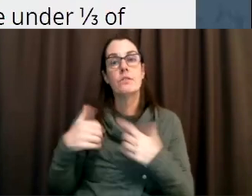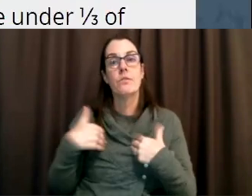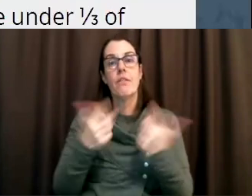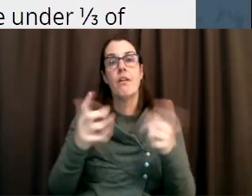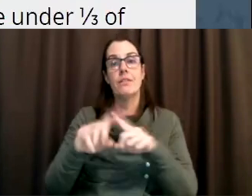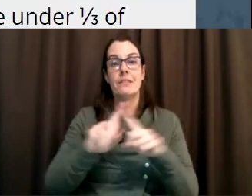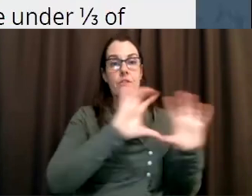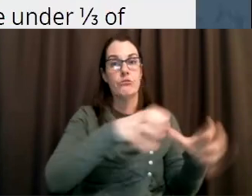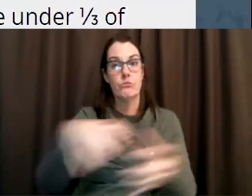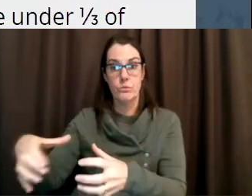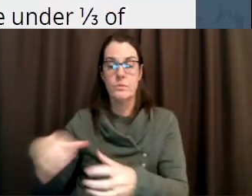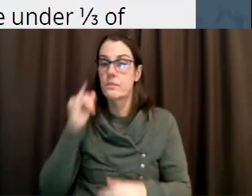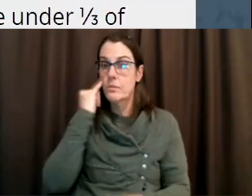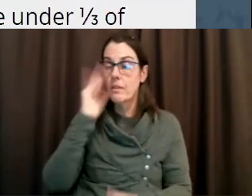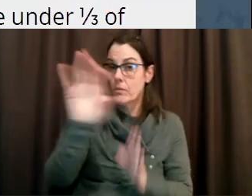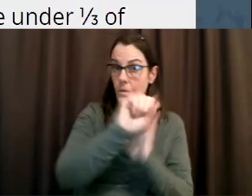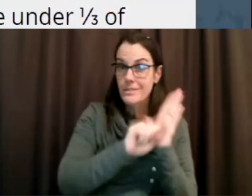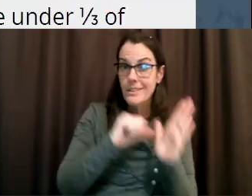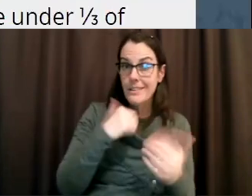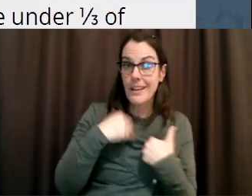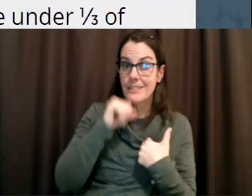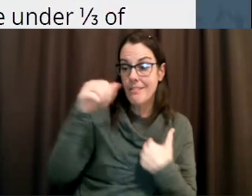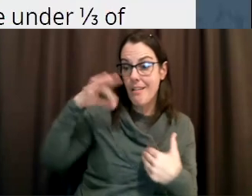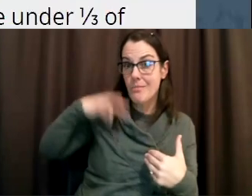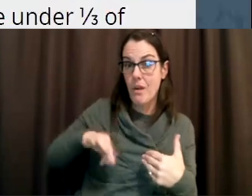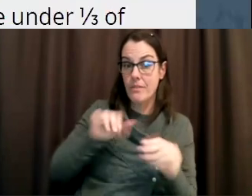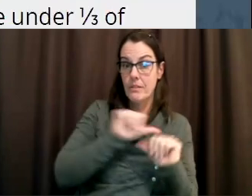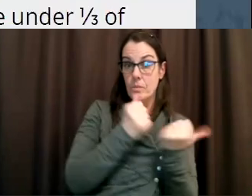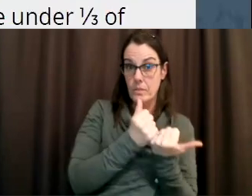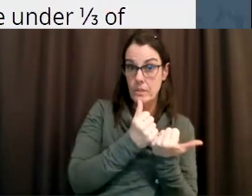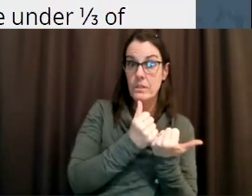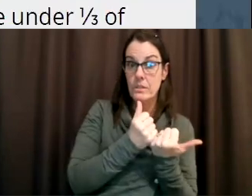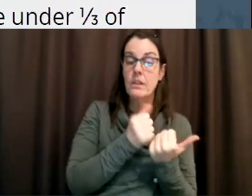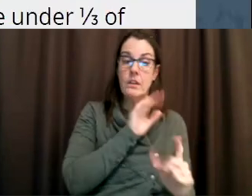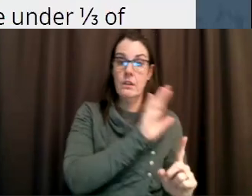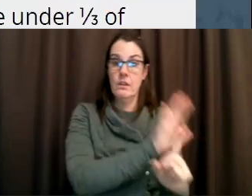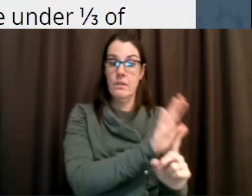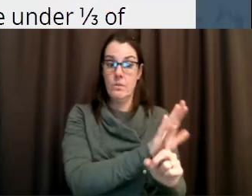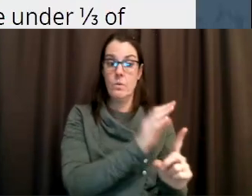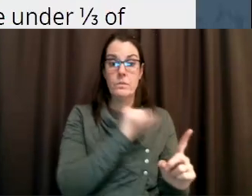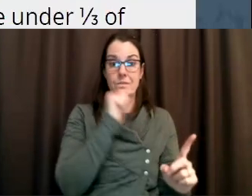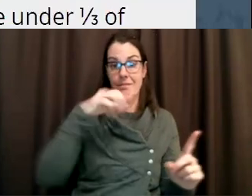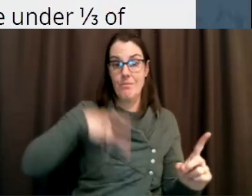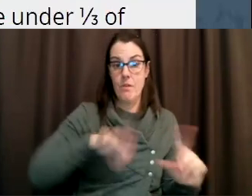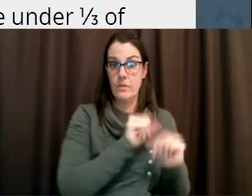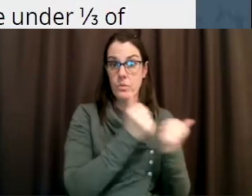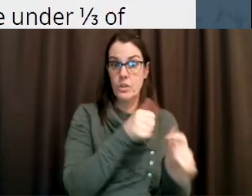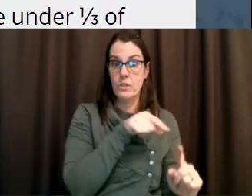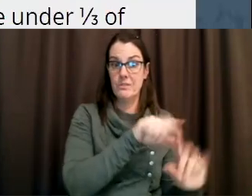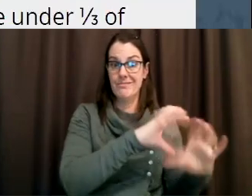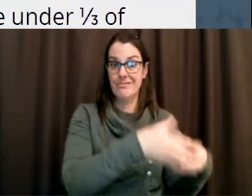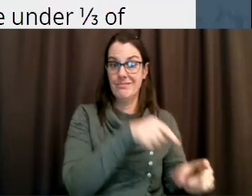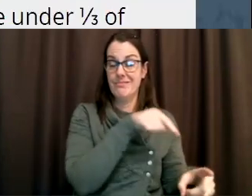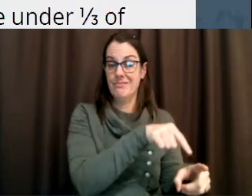For example, if your state has a nonprofit association, a lot of nonprofit associations are helping